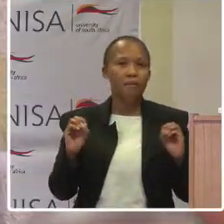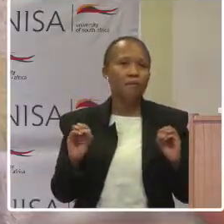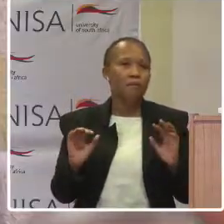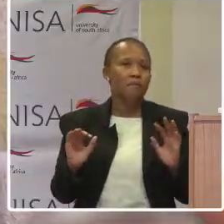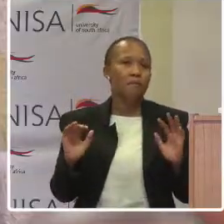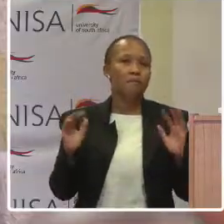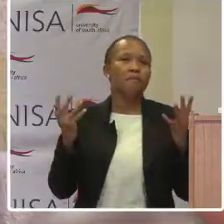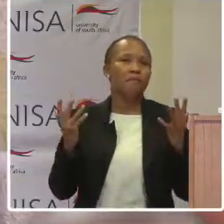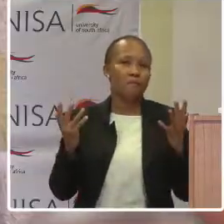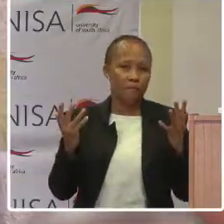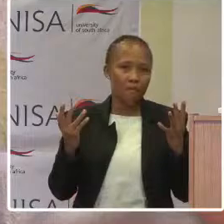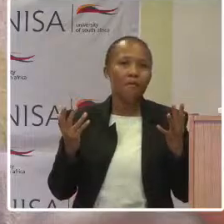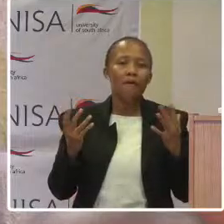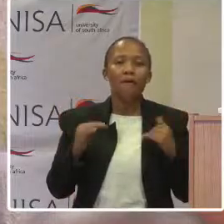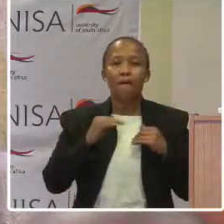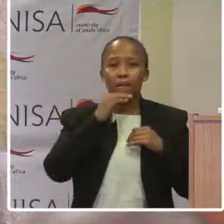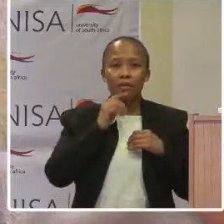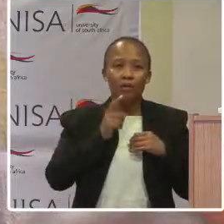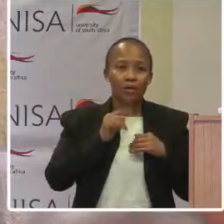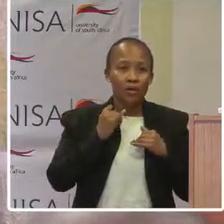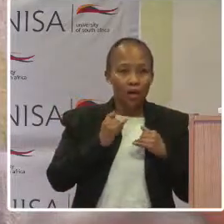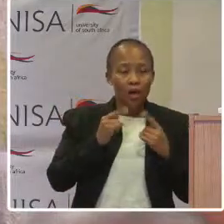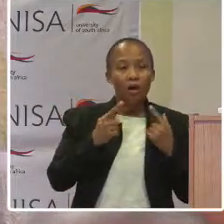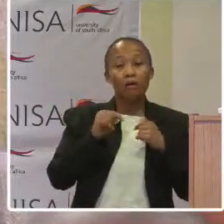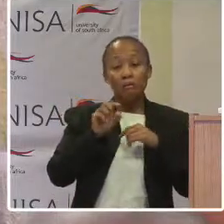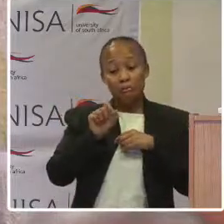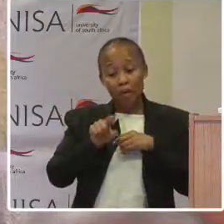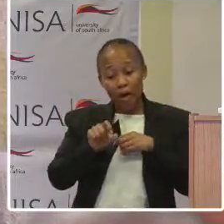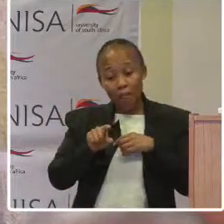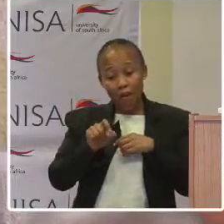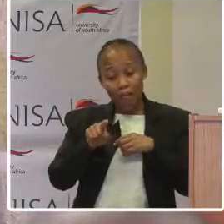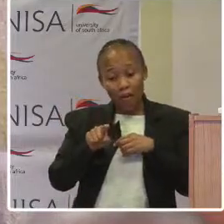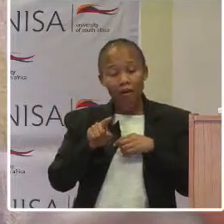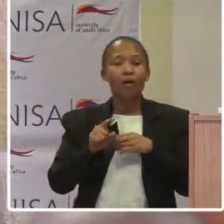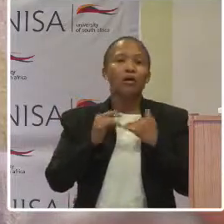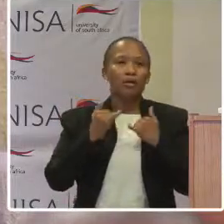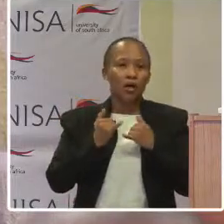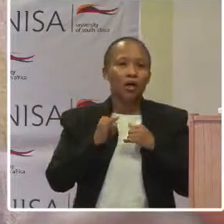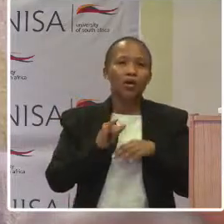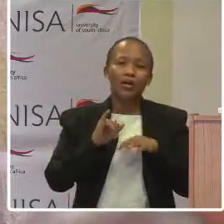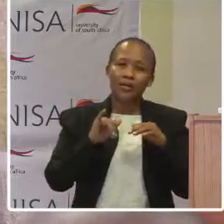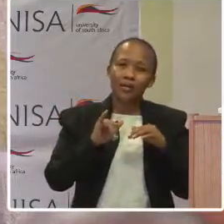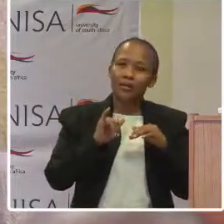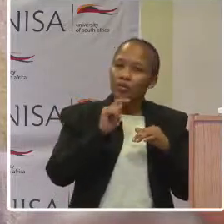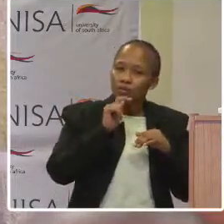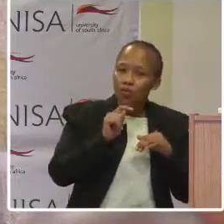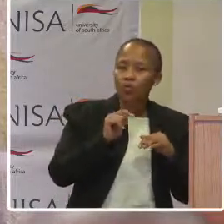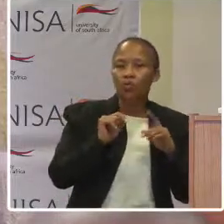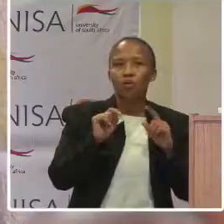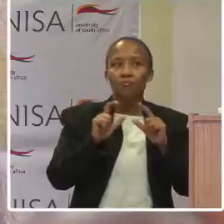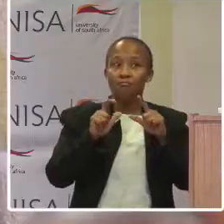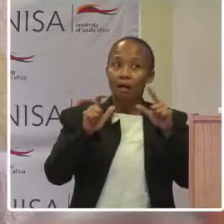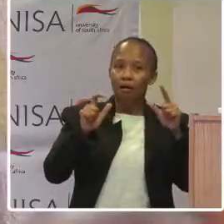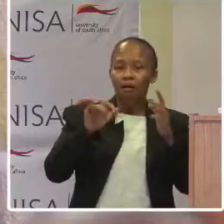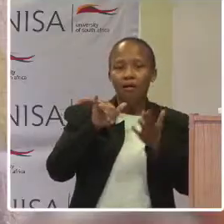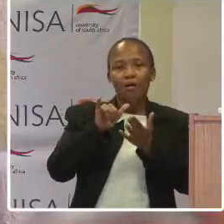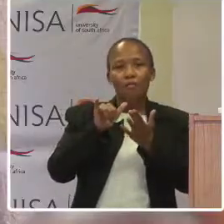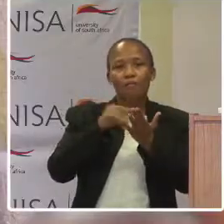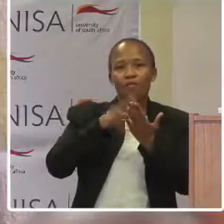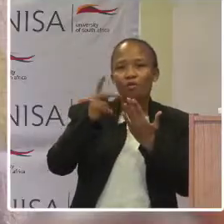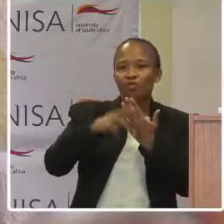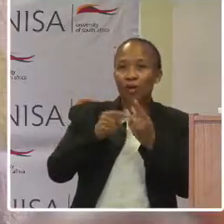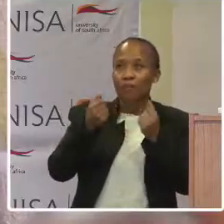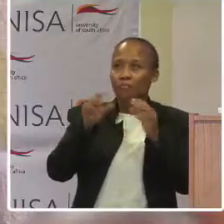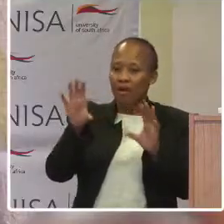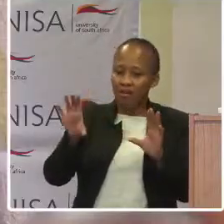misplaced in the incorrect areas, we will have more money to fund the correct projects and things, and